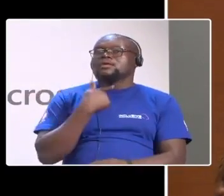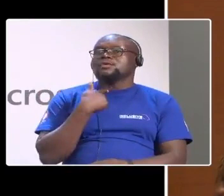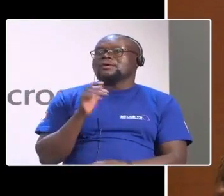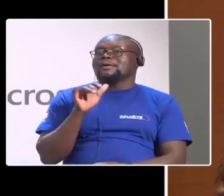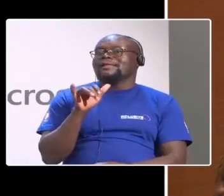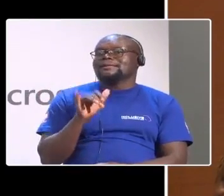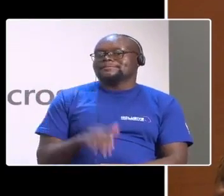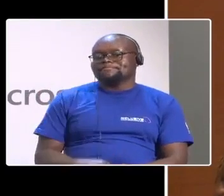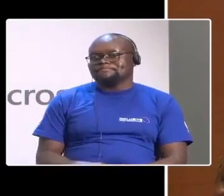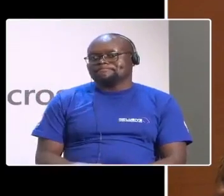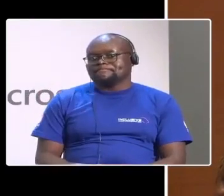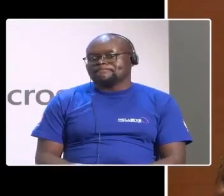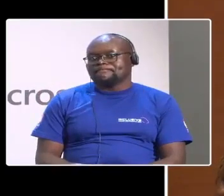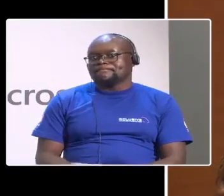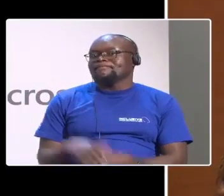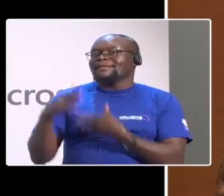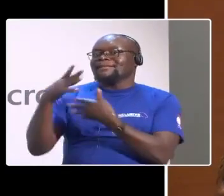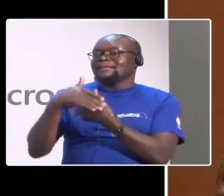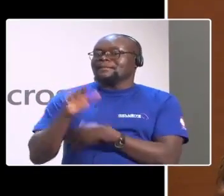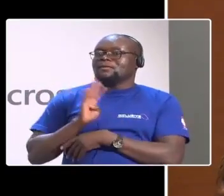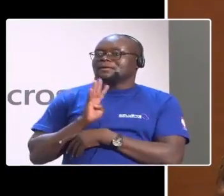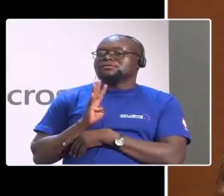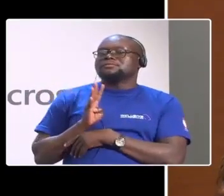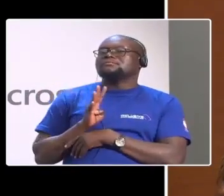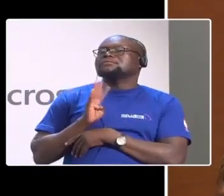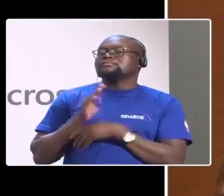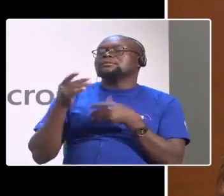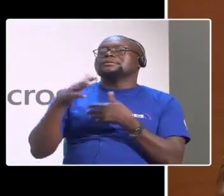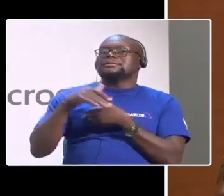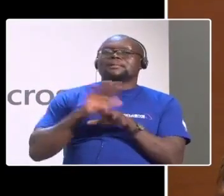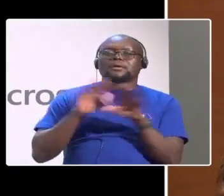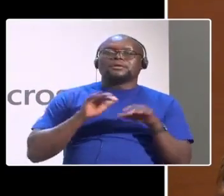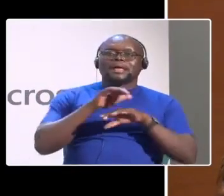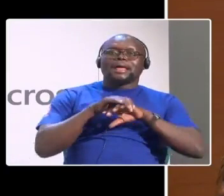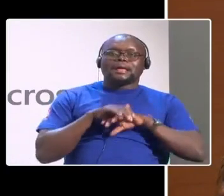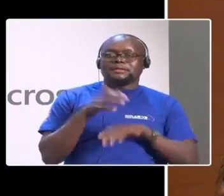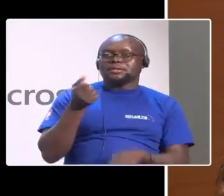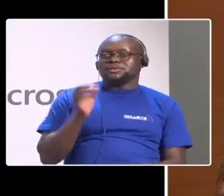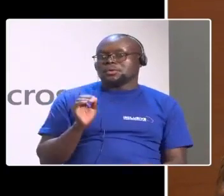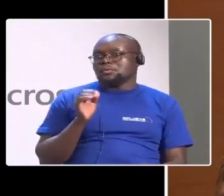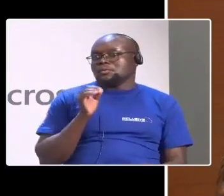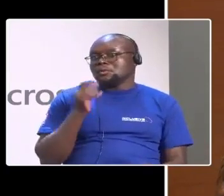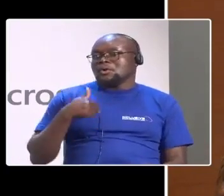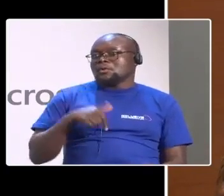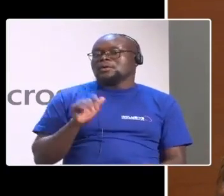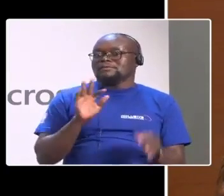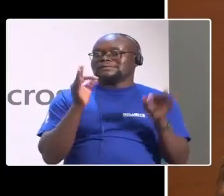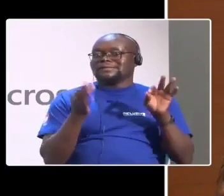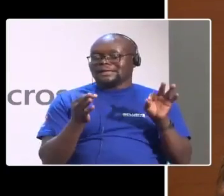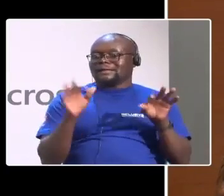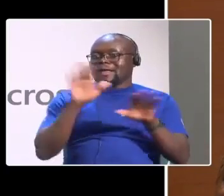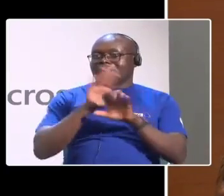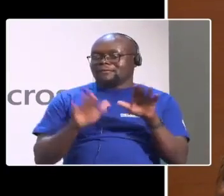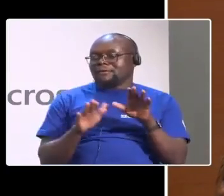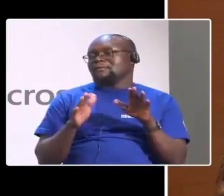that the Germans want to speak German and not English. So we had to translate all the things,